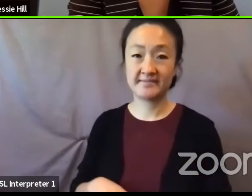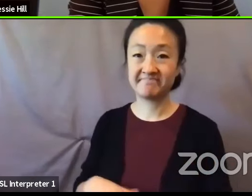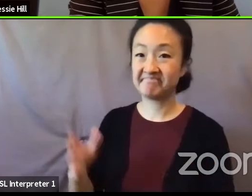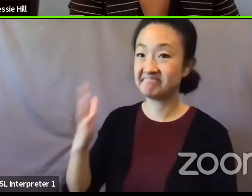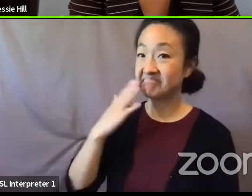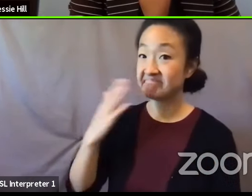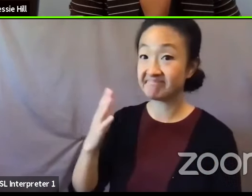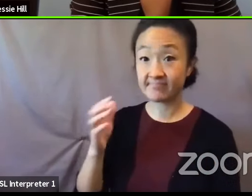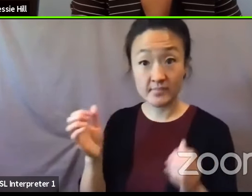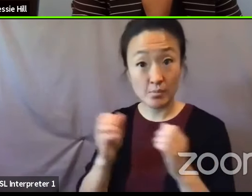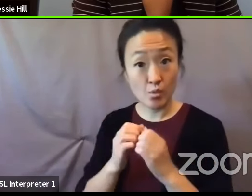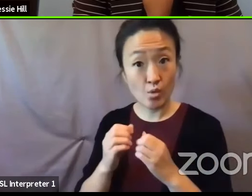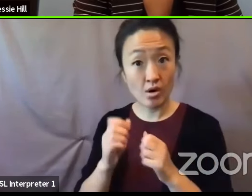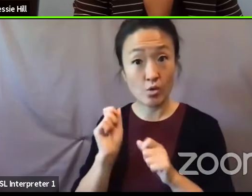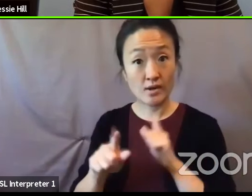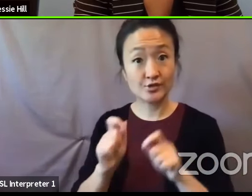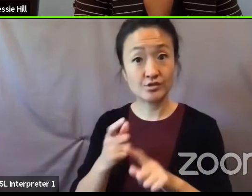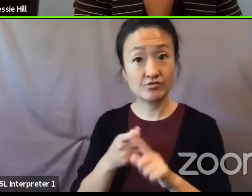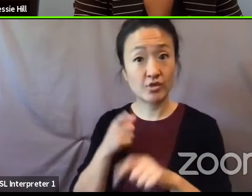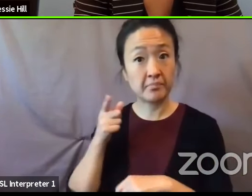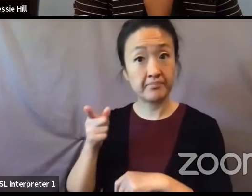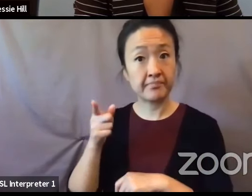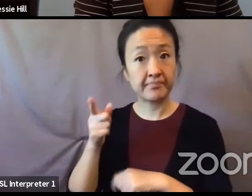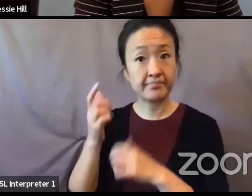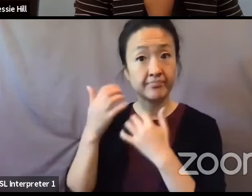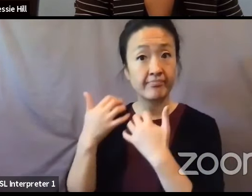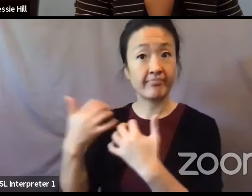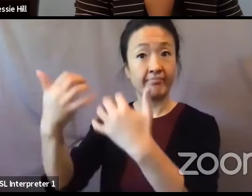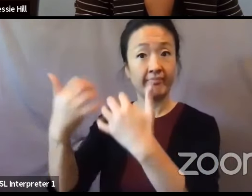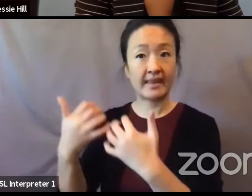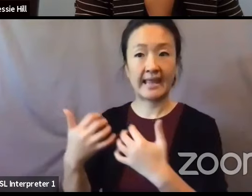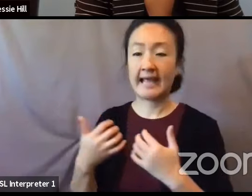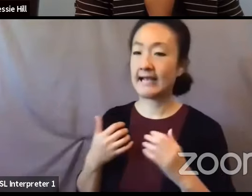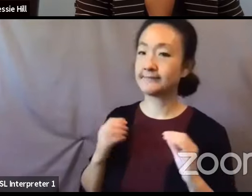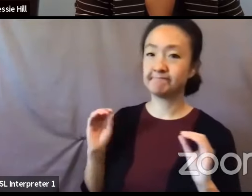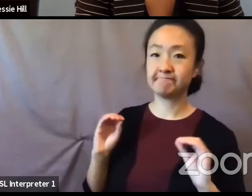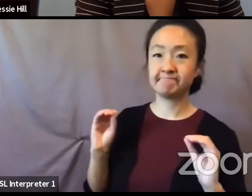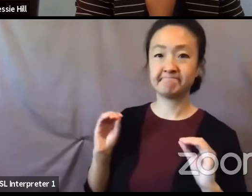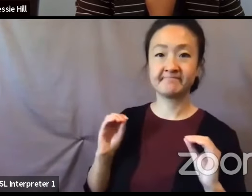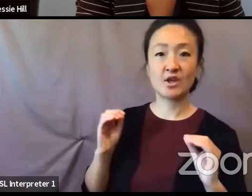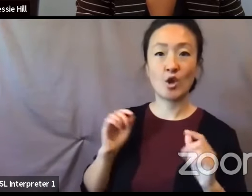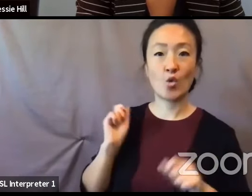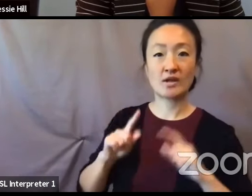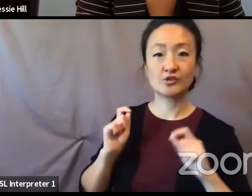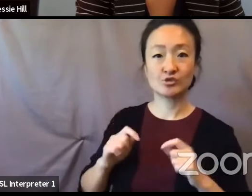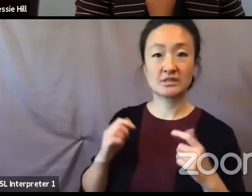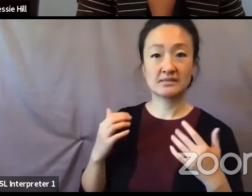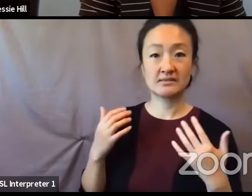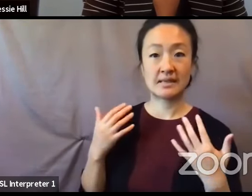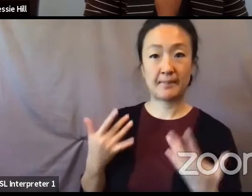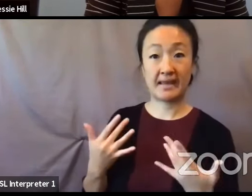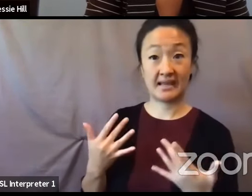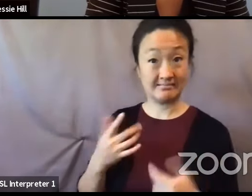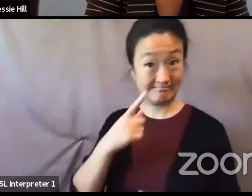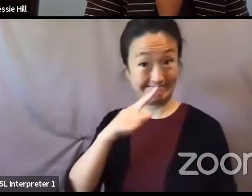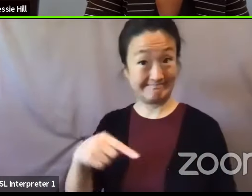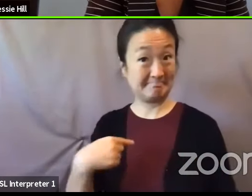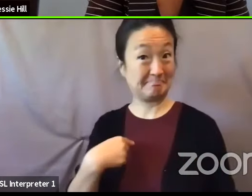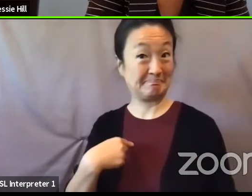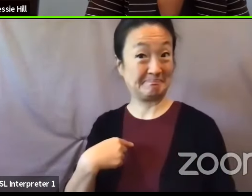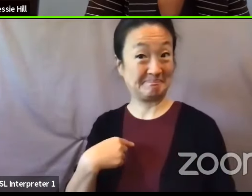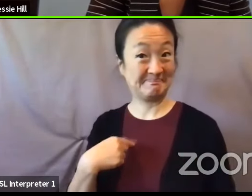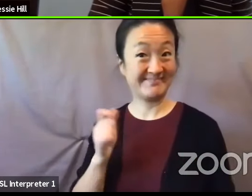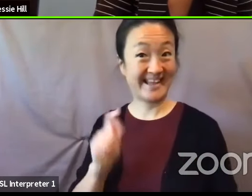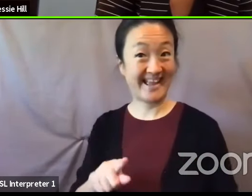Claudine, are there more questions in the queue? We don't have any questions pending, but can I ask a question? Of